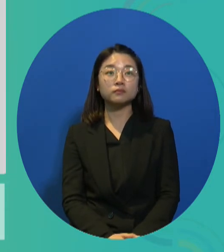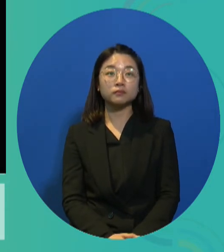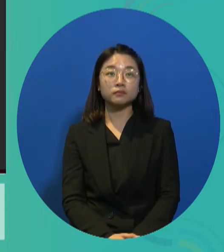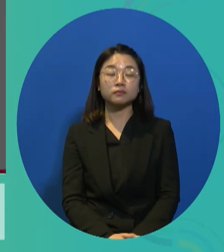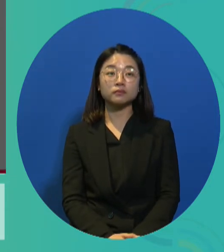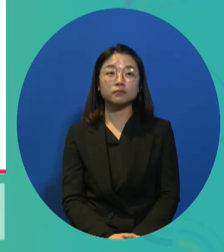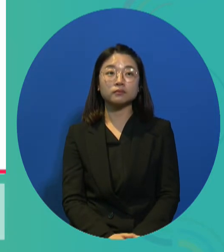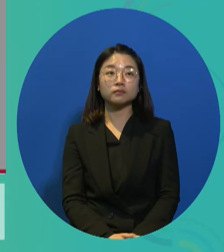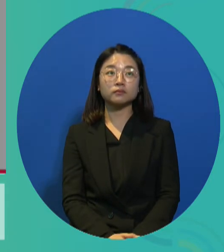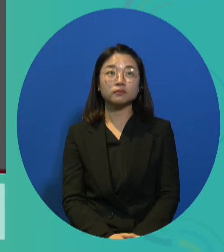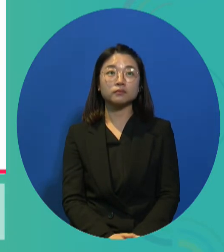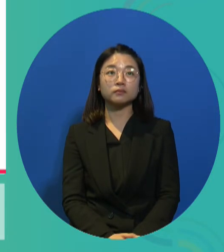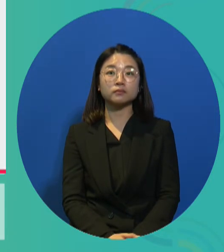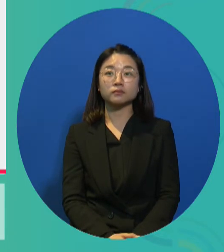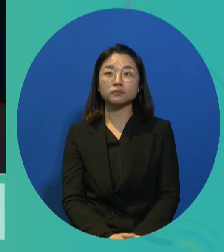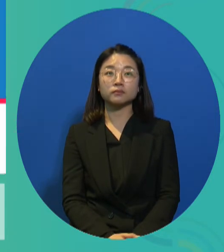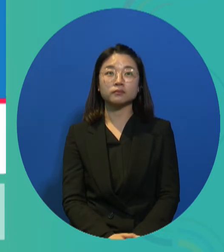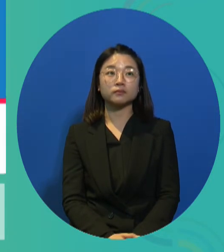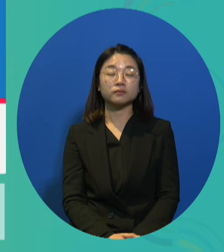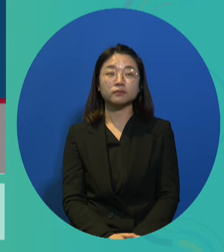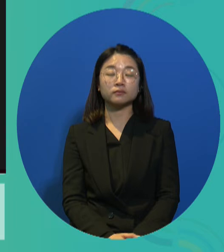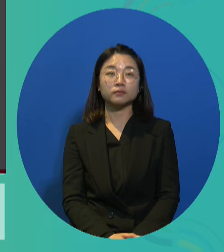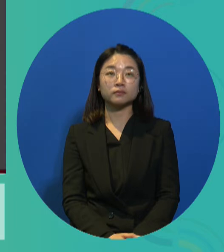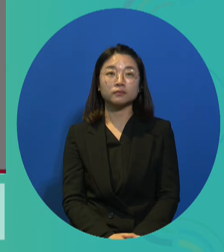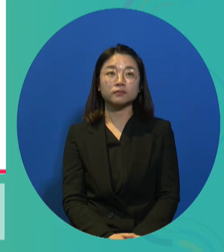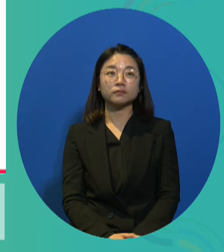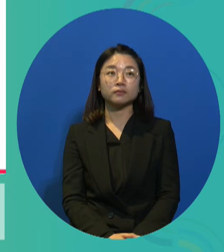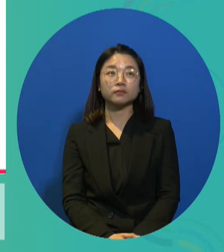organizations, legislature, judiciary, executive.